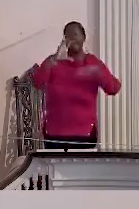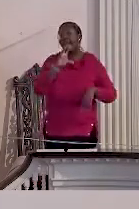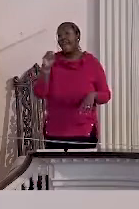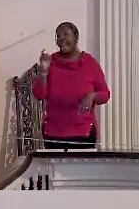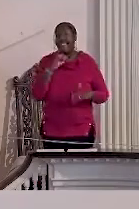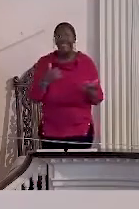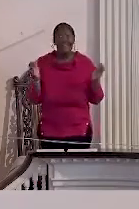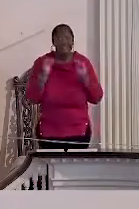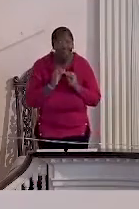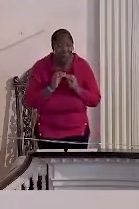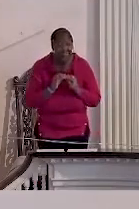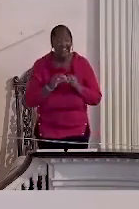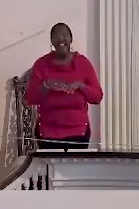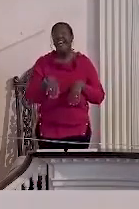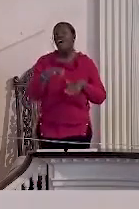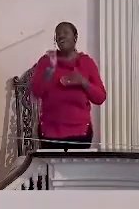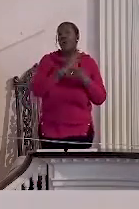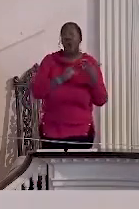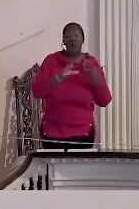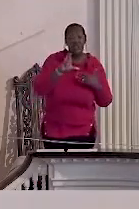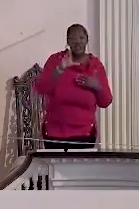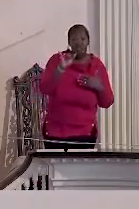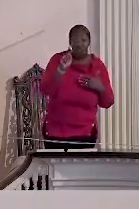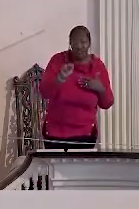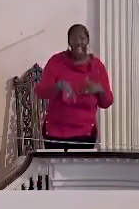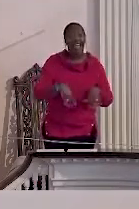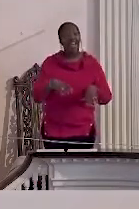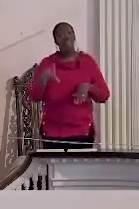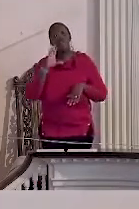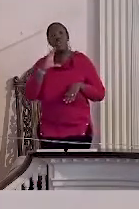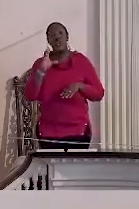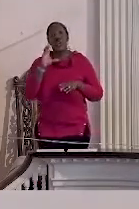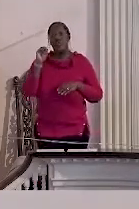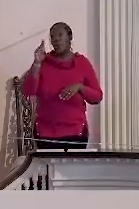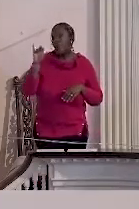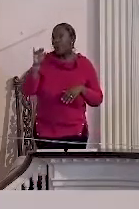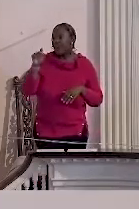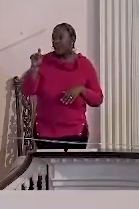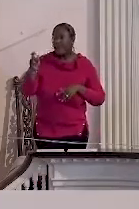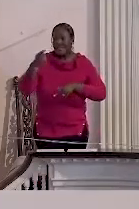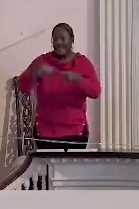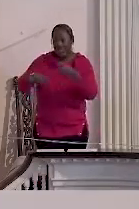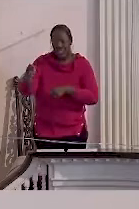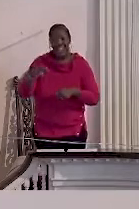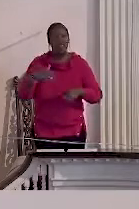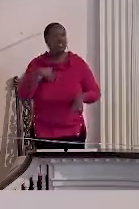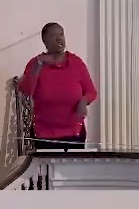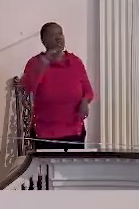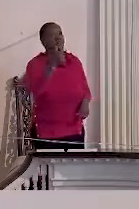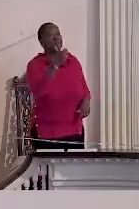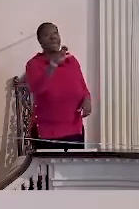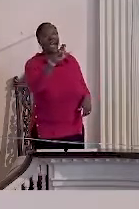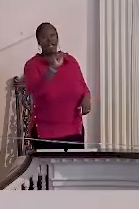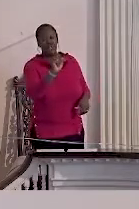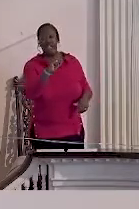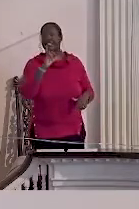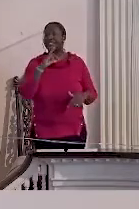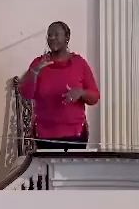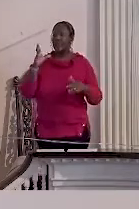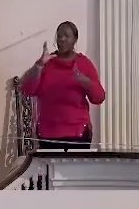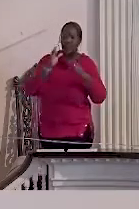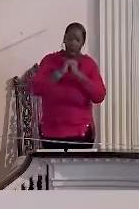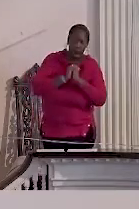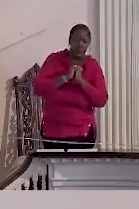and Crafts Fair, the Ornament Exchange, caroling, the pageant on the 11th, and holiday worship services